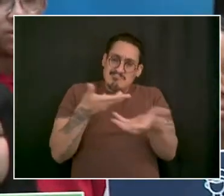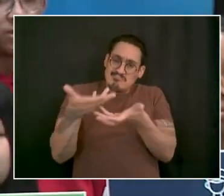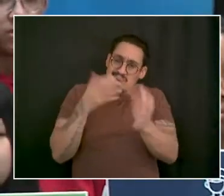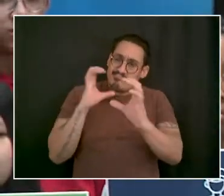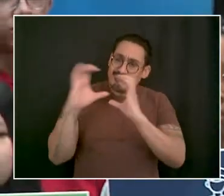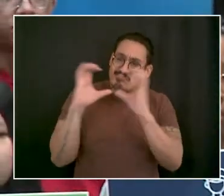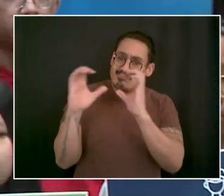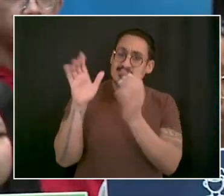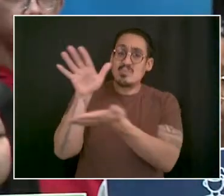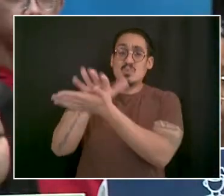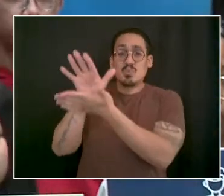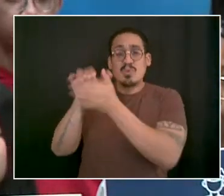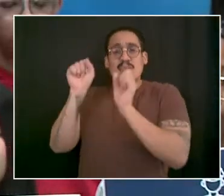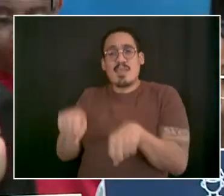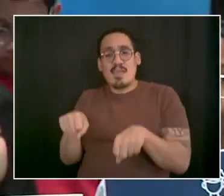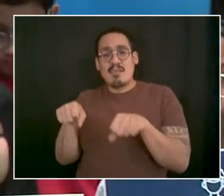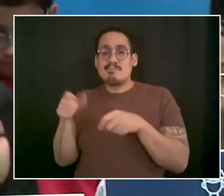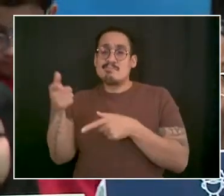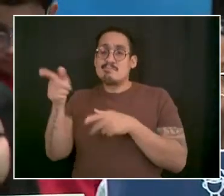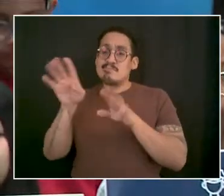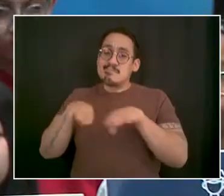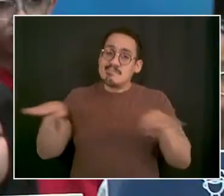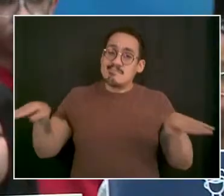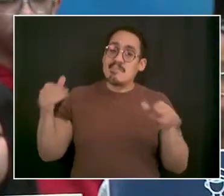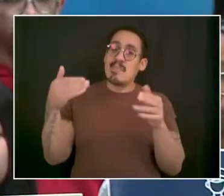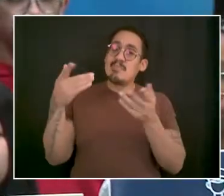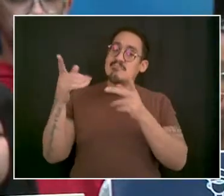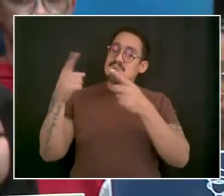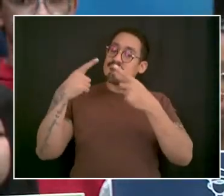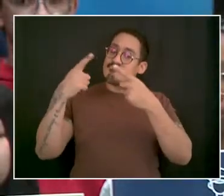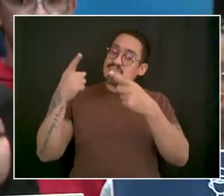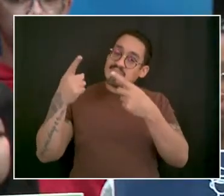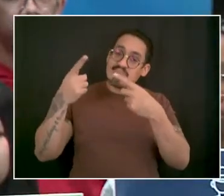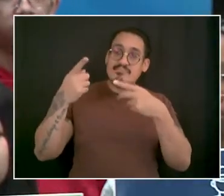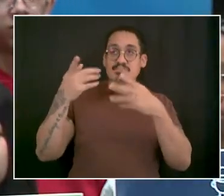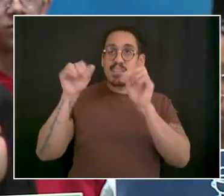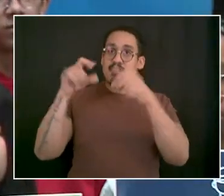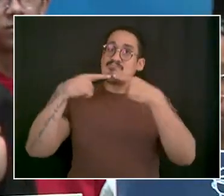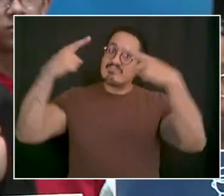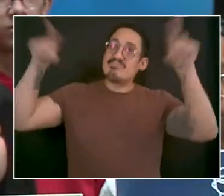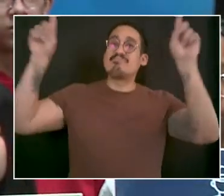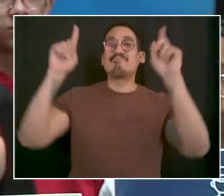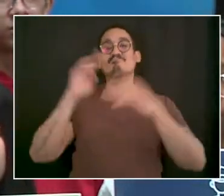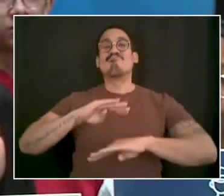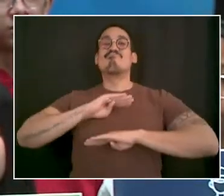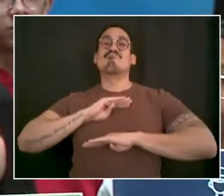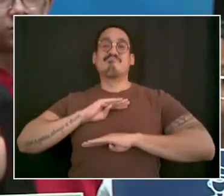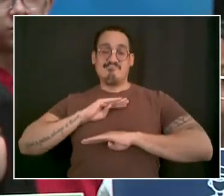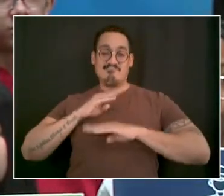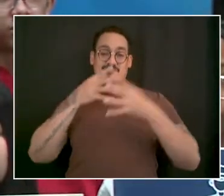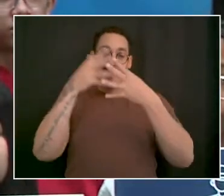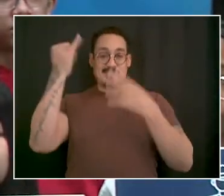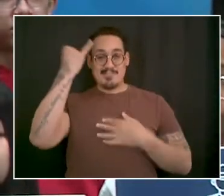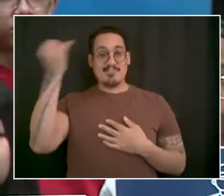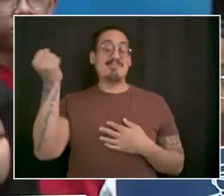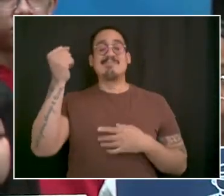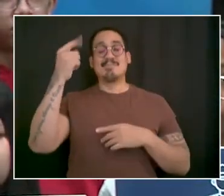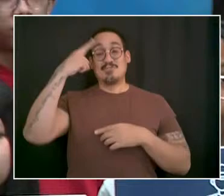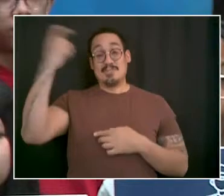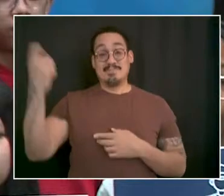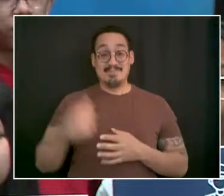schools so their children have a chance to fulfill the American dream as well. That dreams includes higher